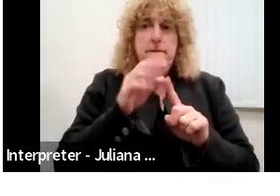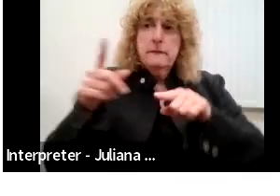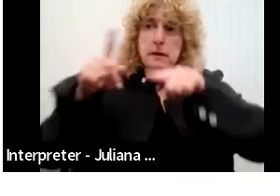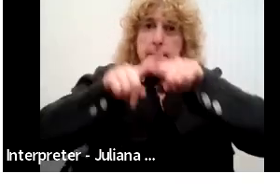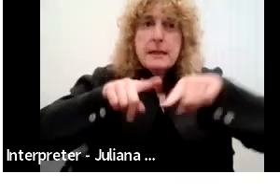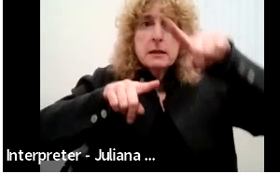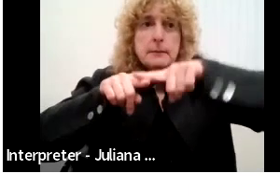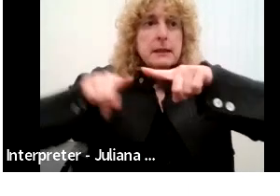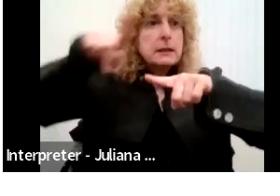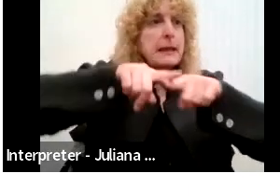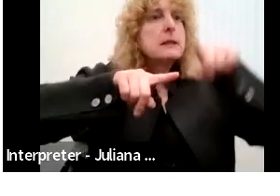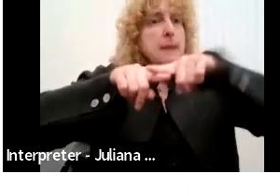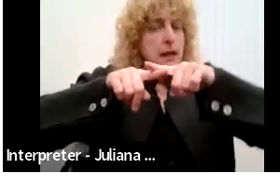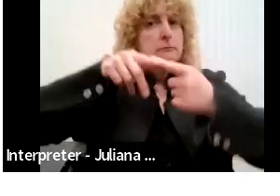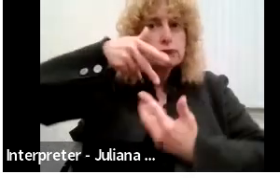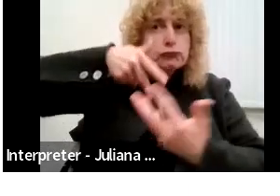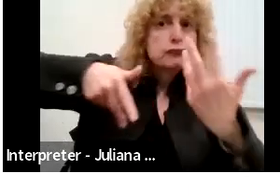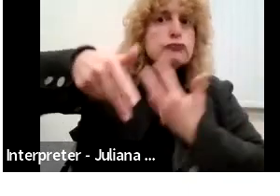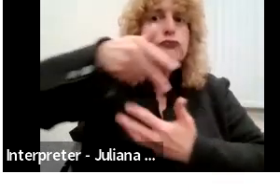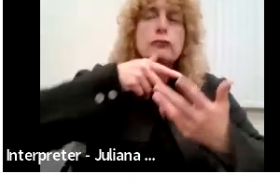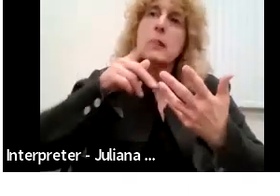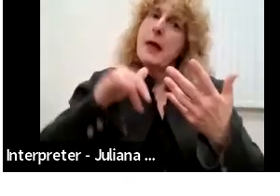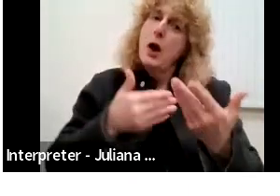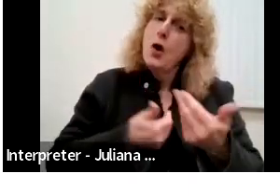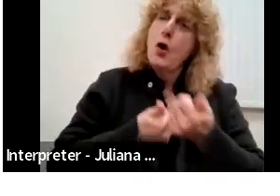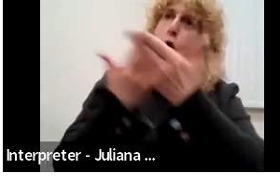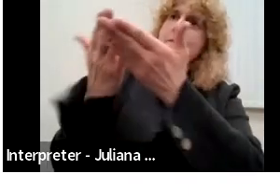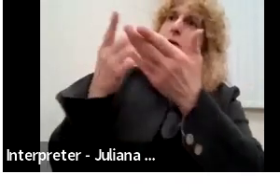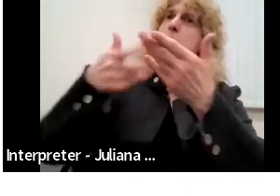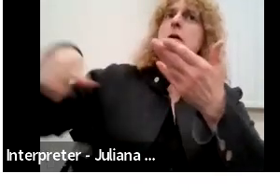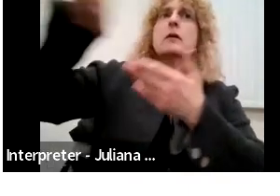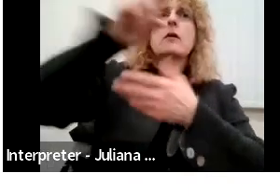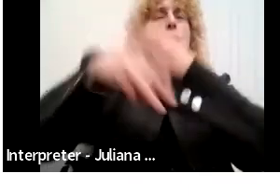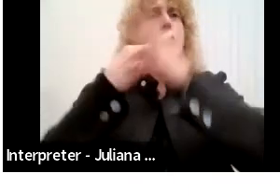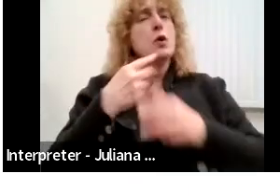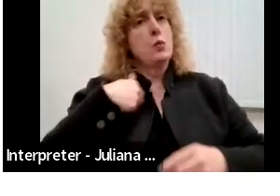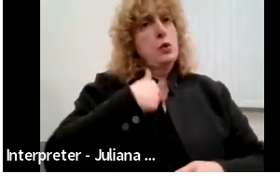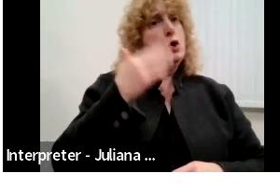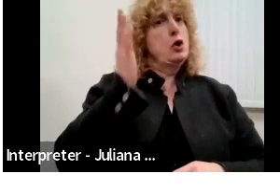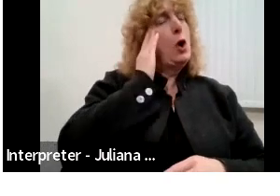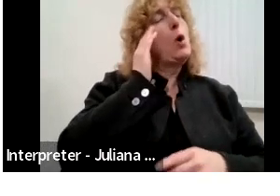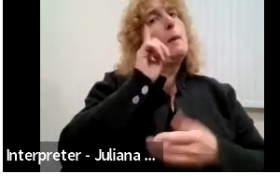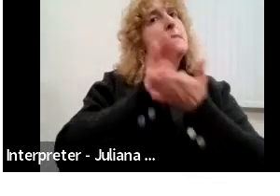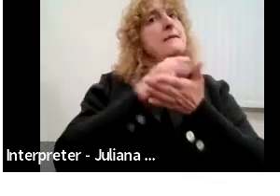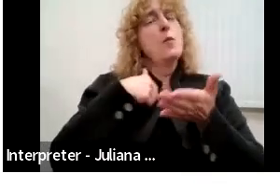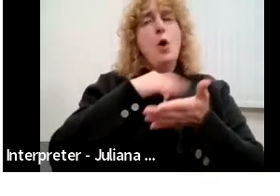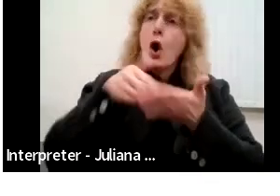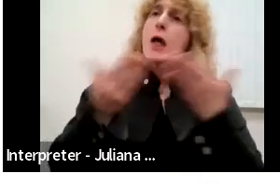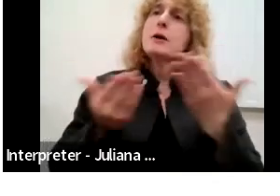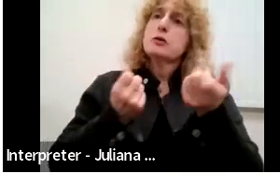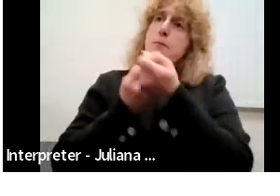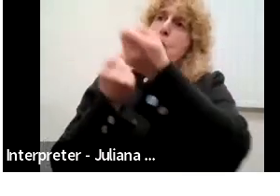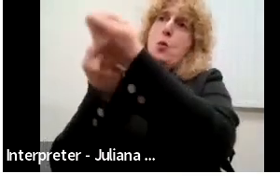the rest of the world, knowing and believing that we are all here supporting each other and no one